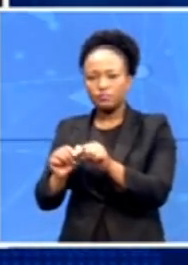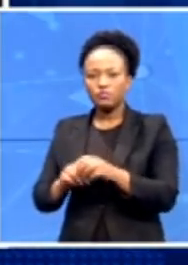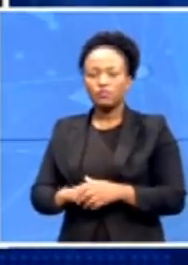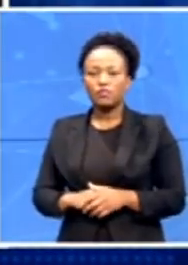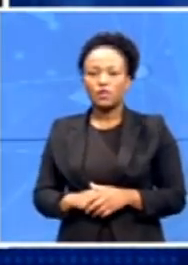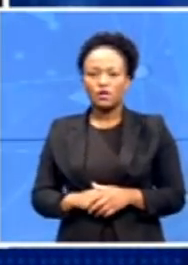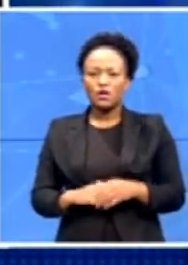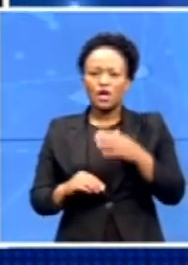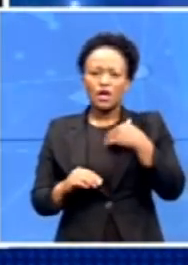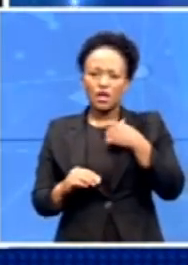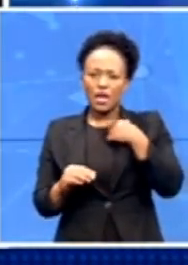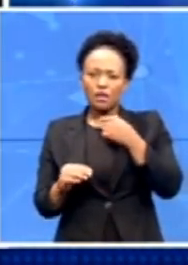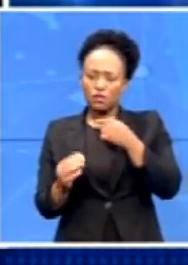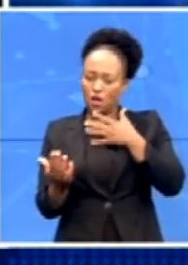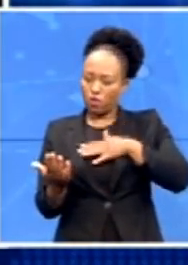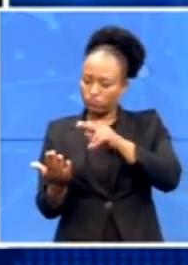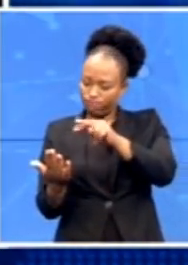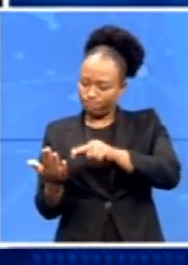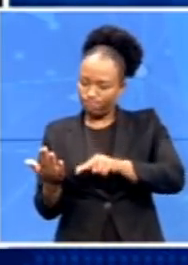do.